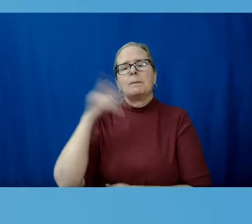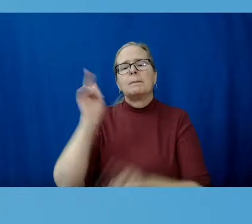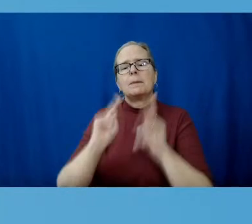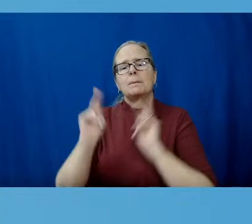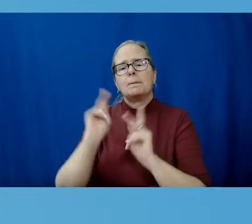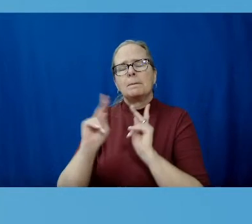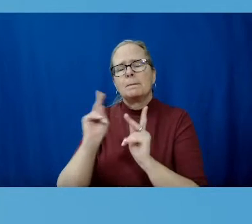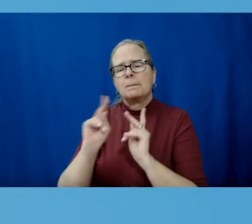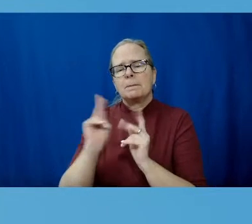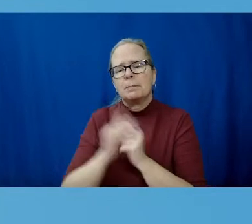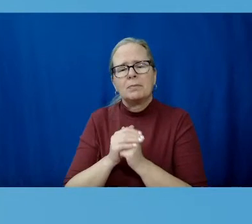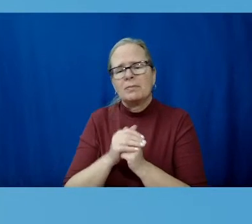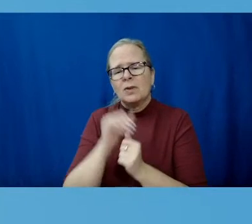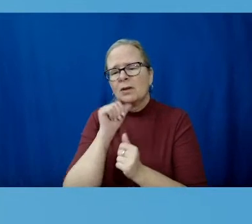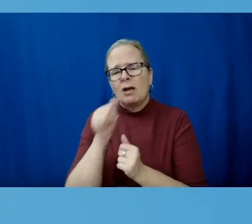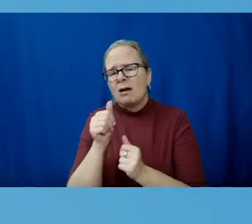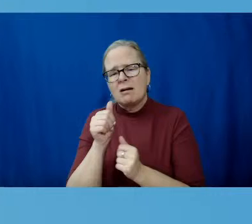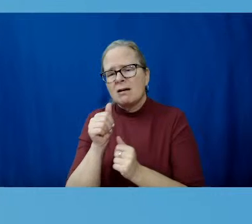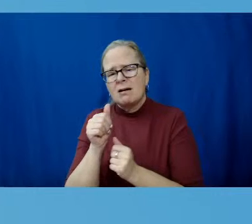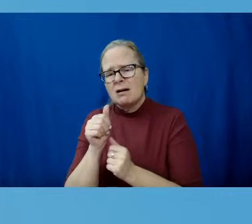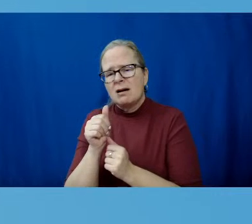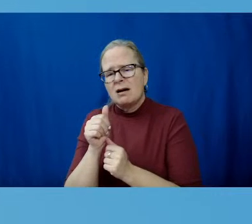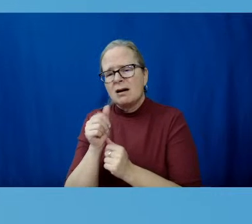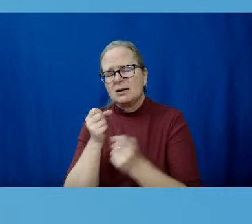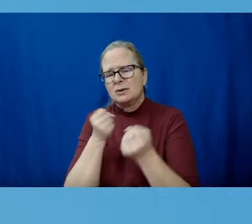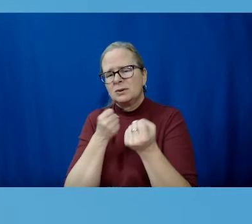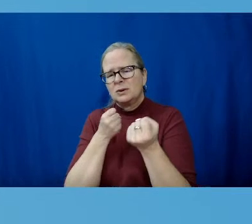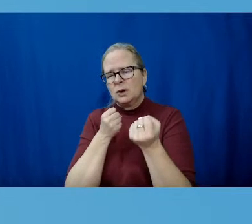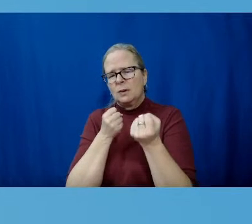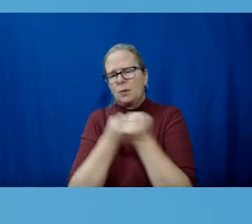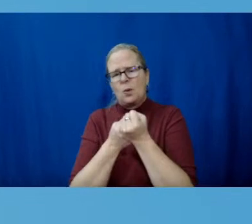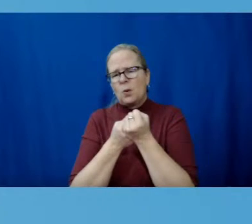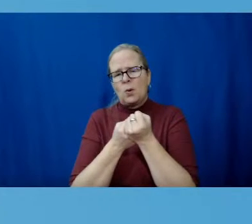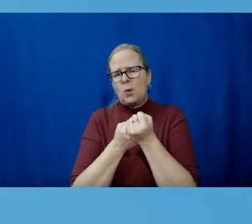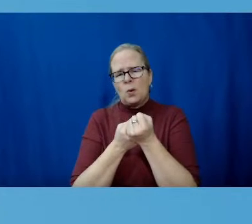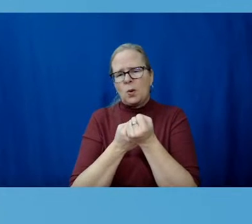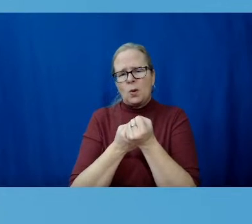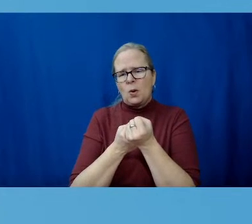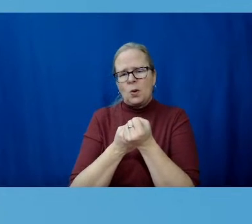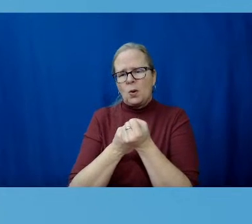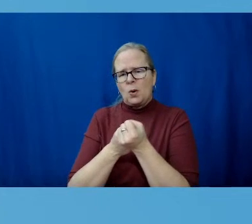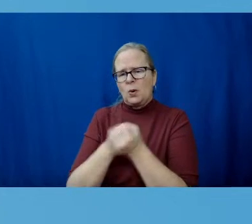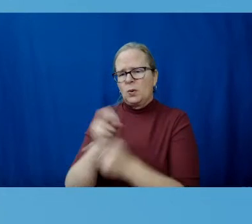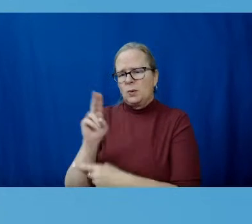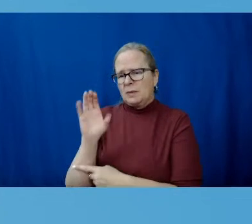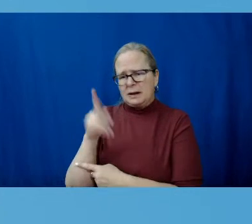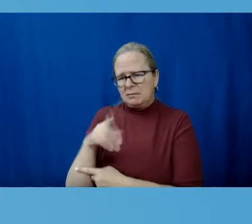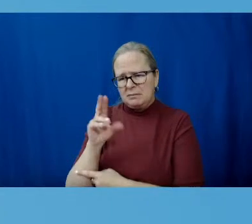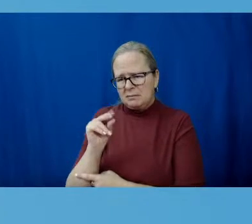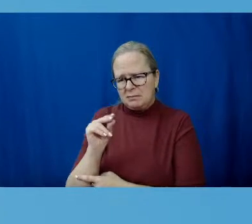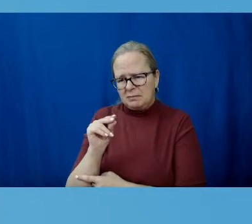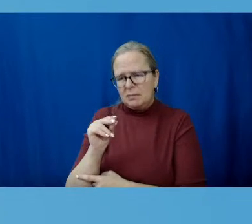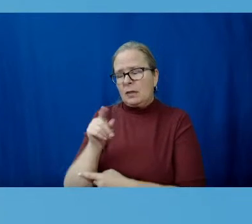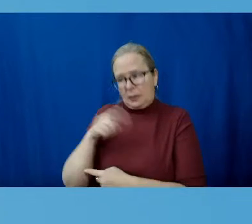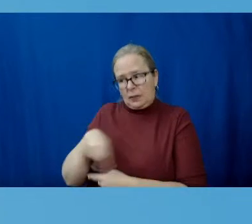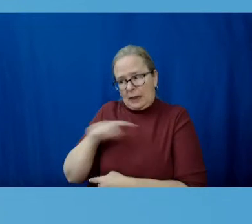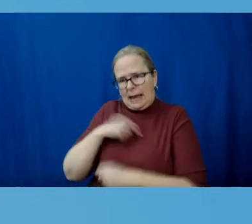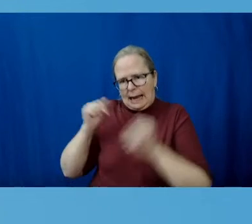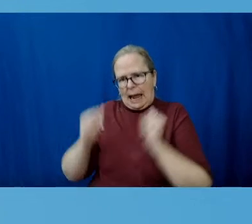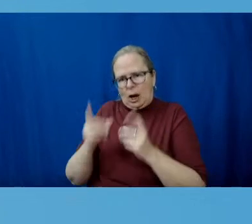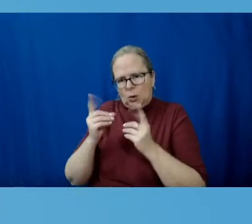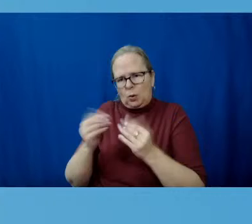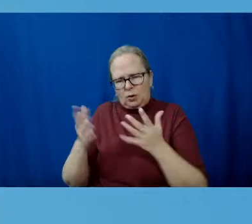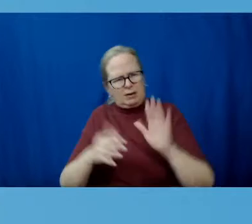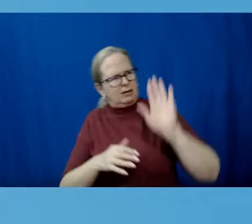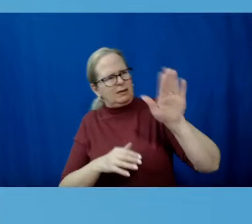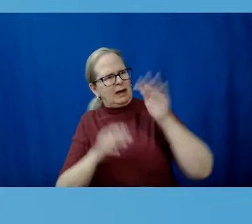that people UCP supporters can do, or people who don't like the way this government has handled their first 4 years in power. And I